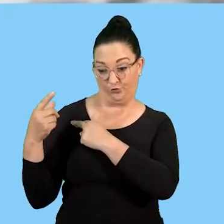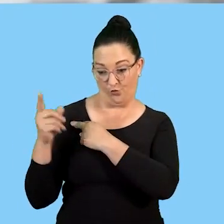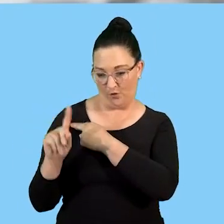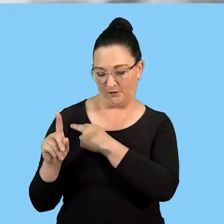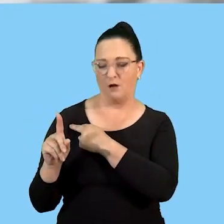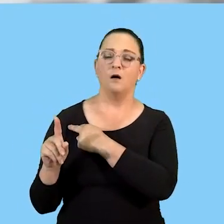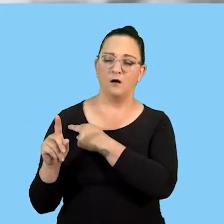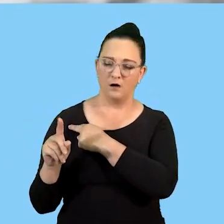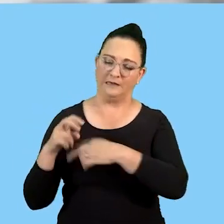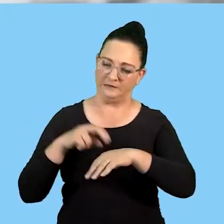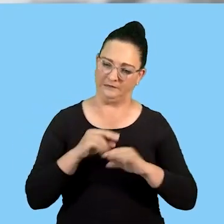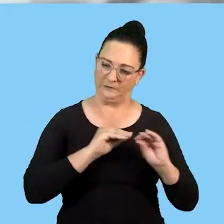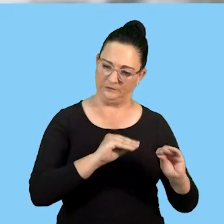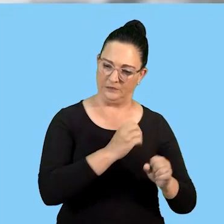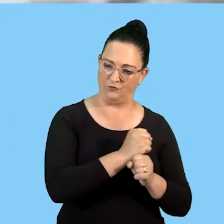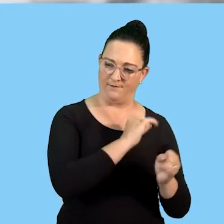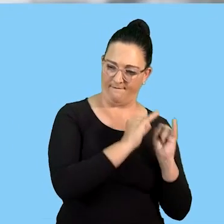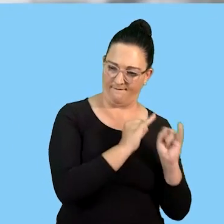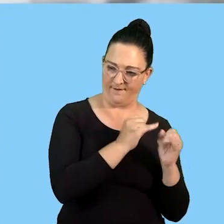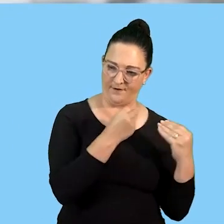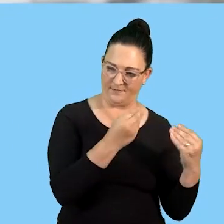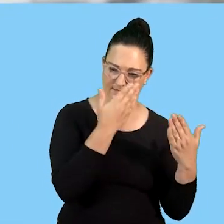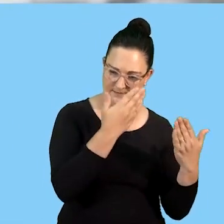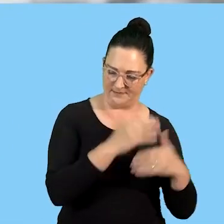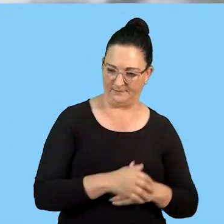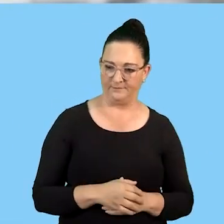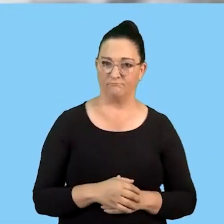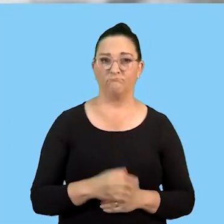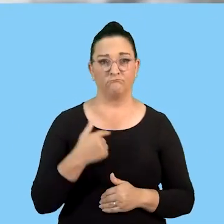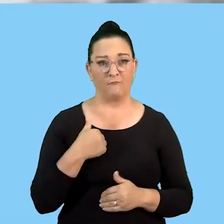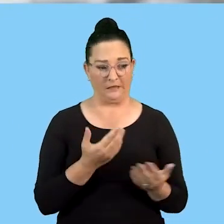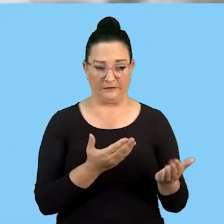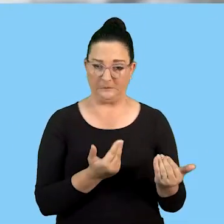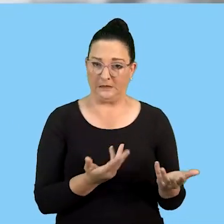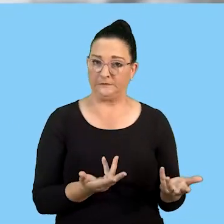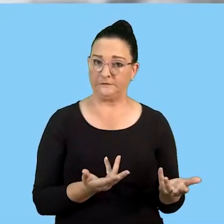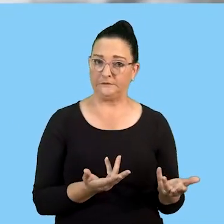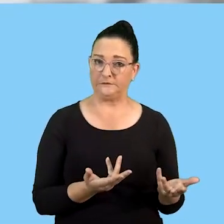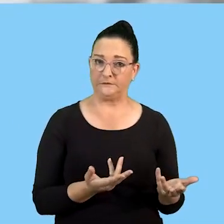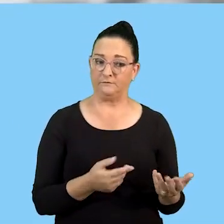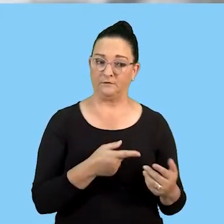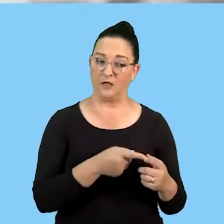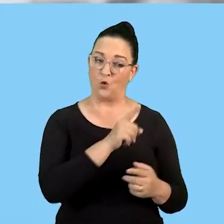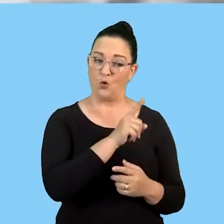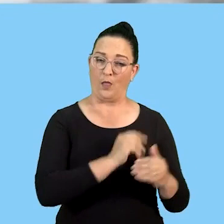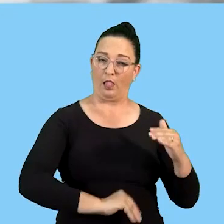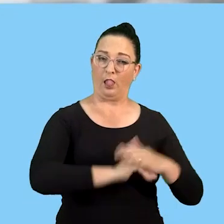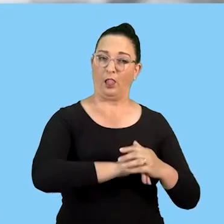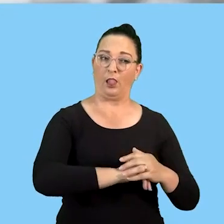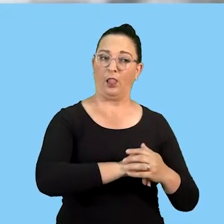responsibility will be to say, I need to teach grade 11 business studies, and the expectation is that I need to